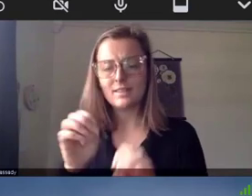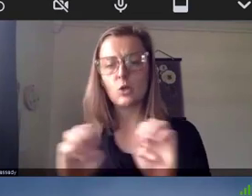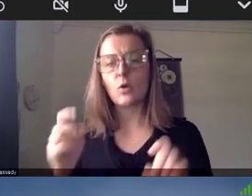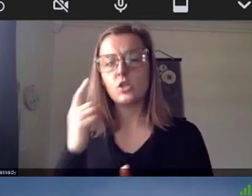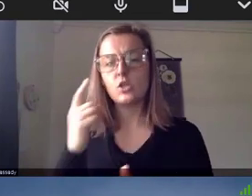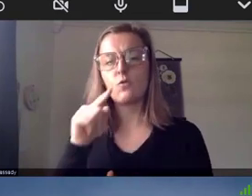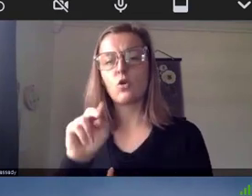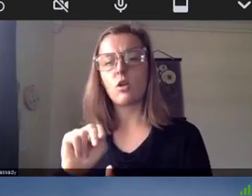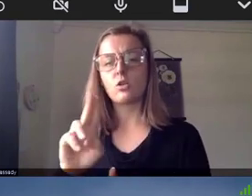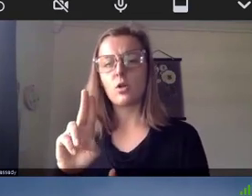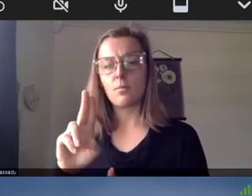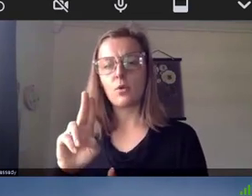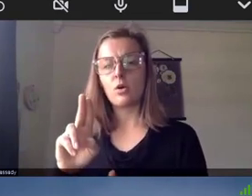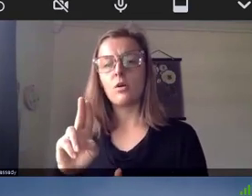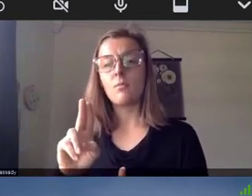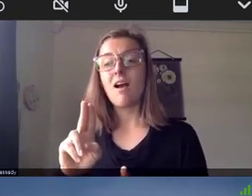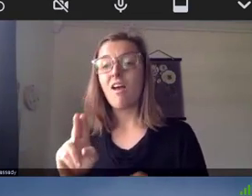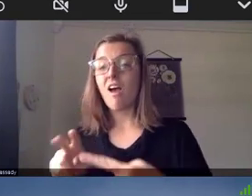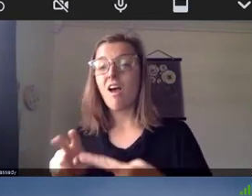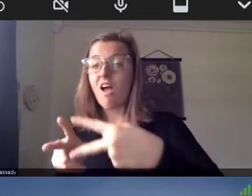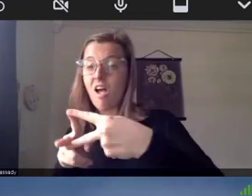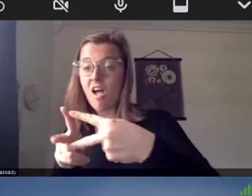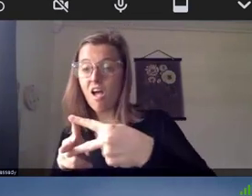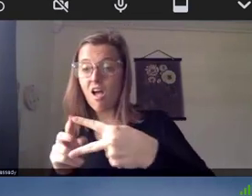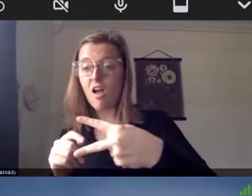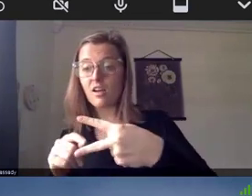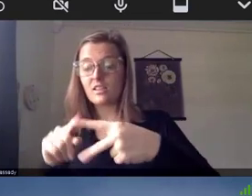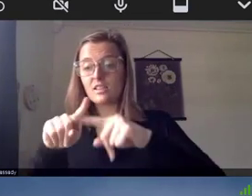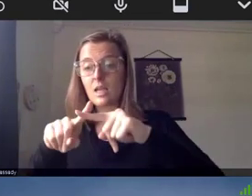we're heating the fluid up or cooling the fluid down.